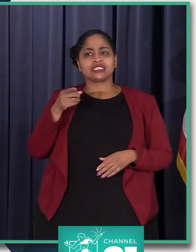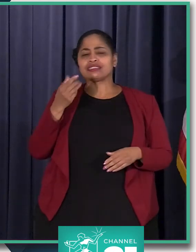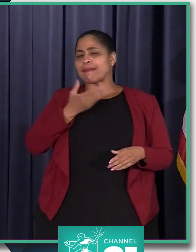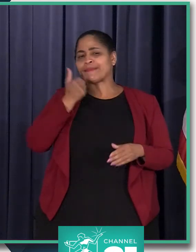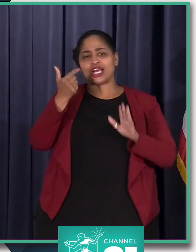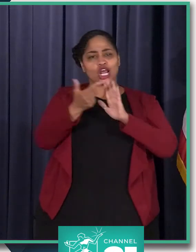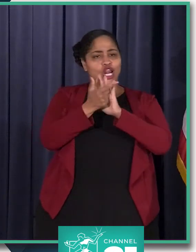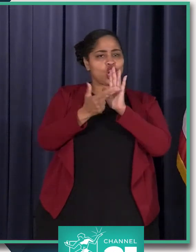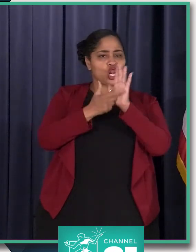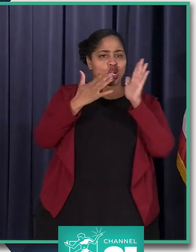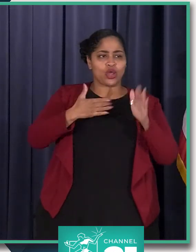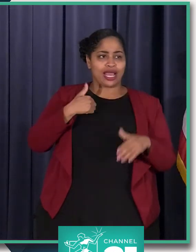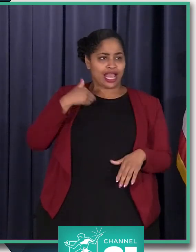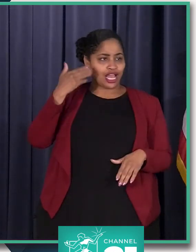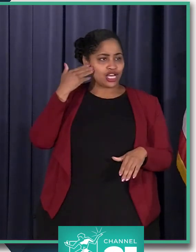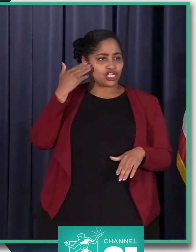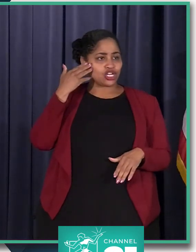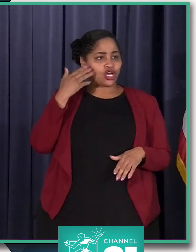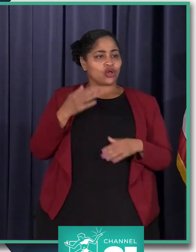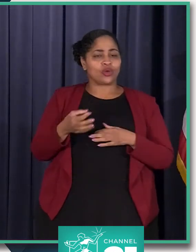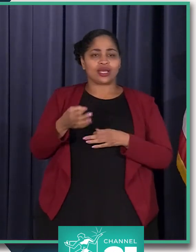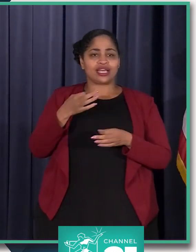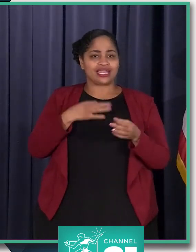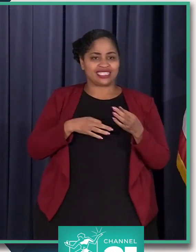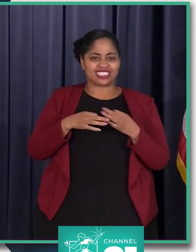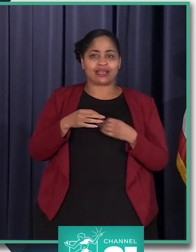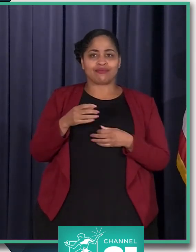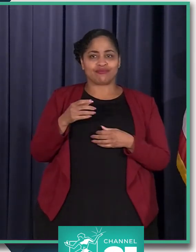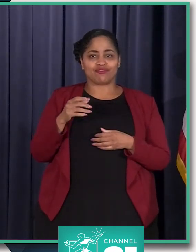best lawyer I know, except for Lawrence Garcia, our corp counsel.